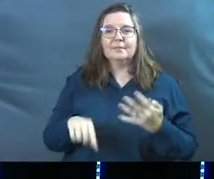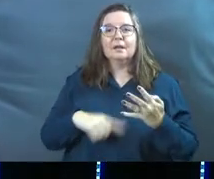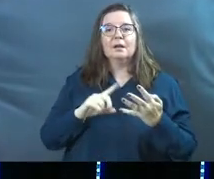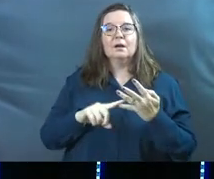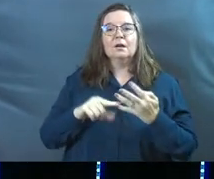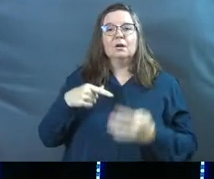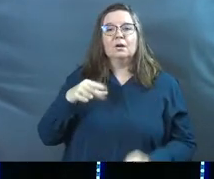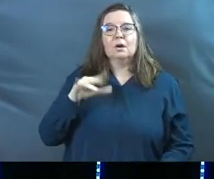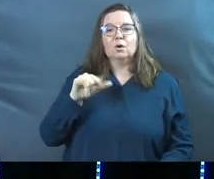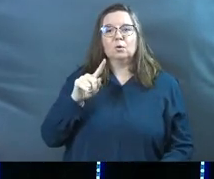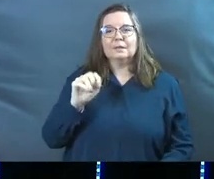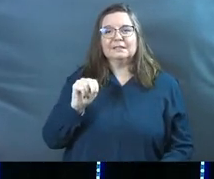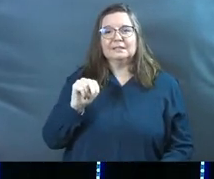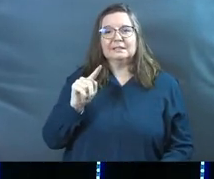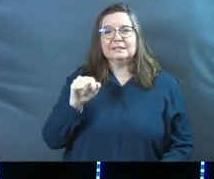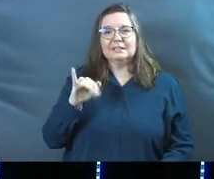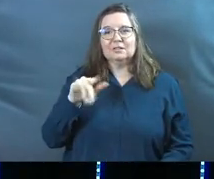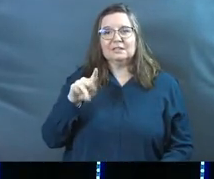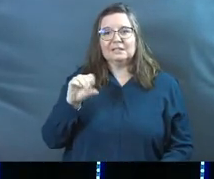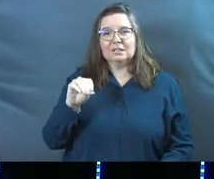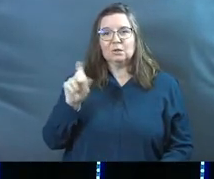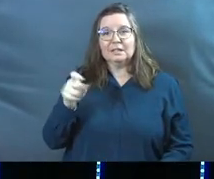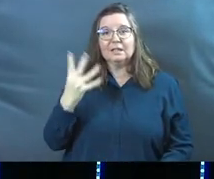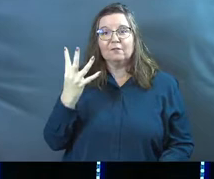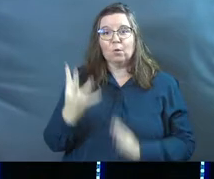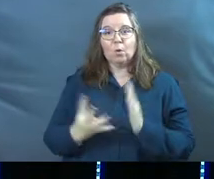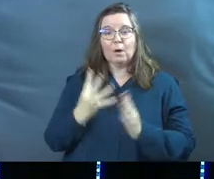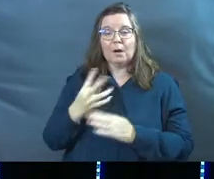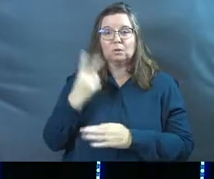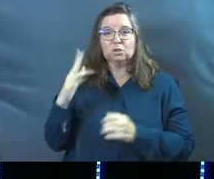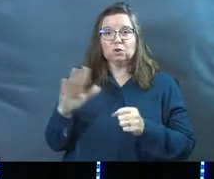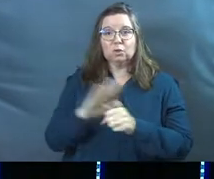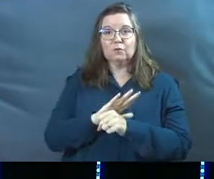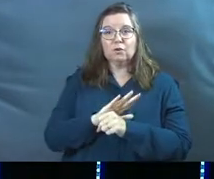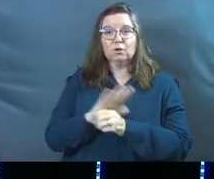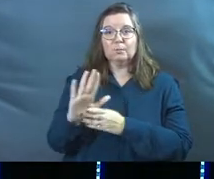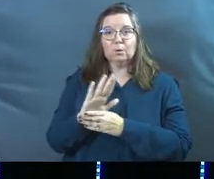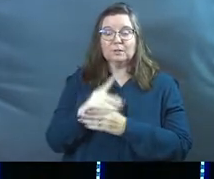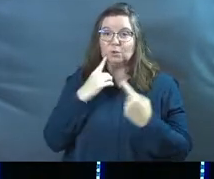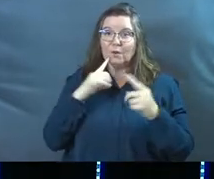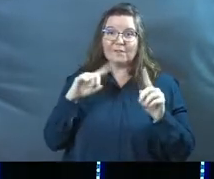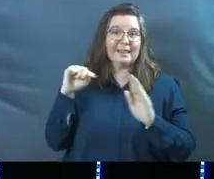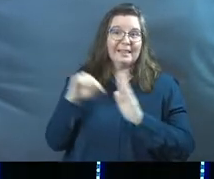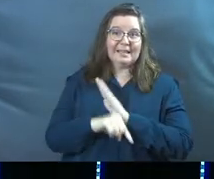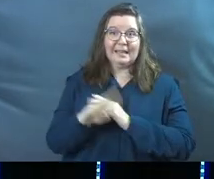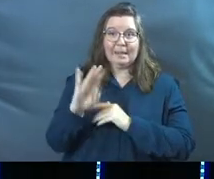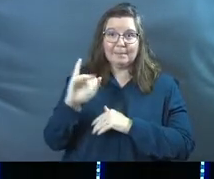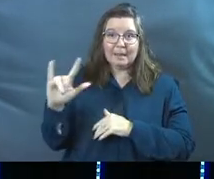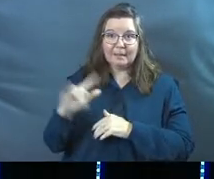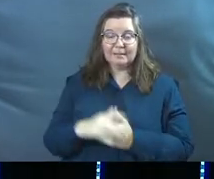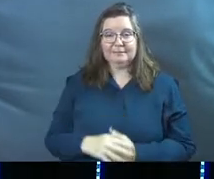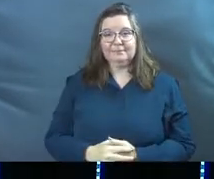Tarantino needed 4 hours and 2 full movies to finally kill Bill.